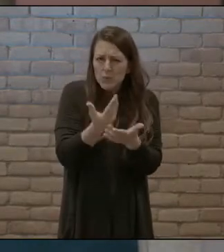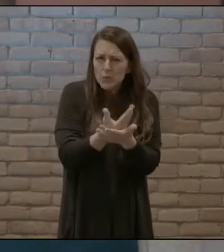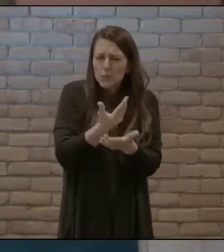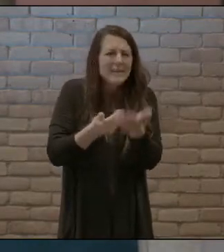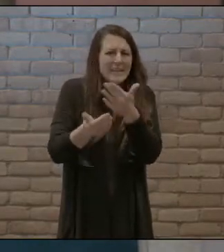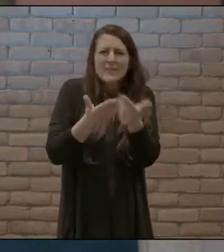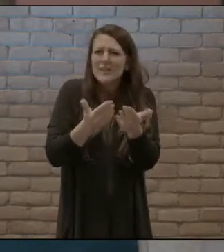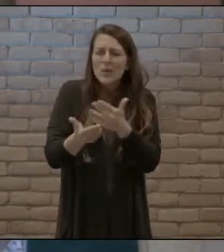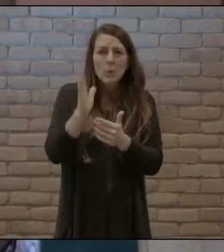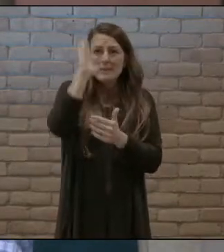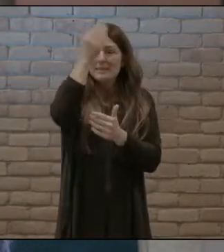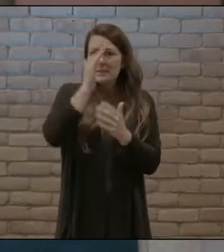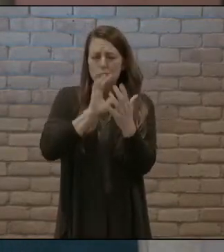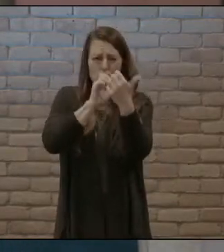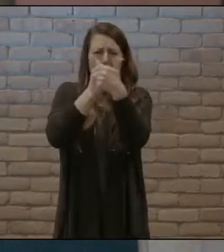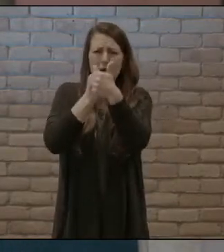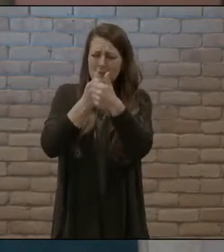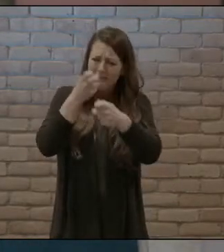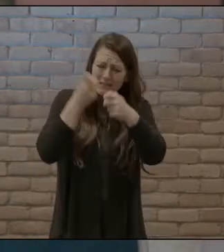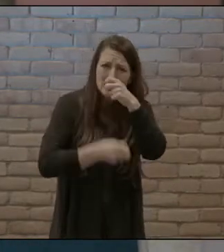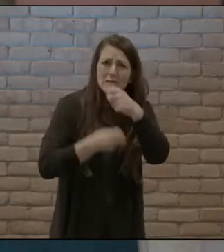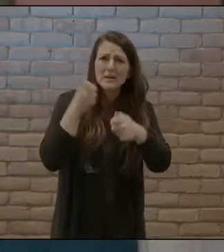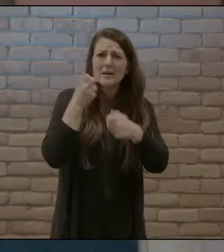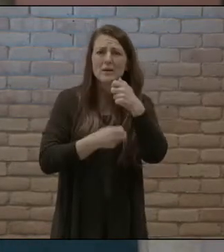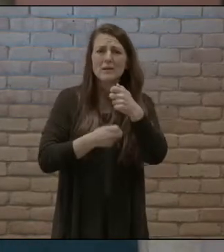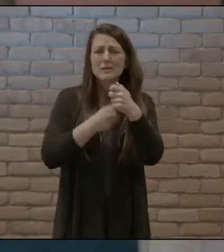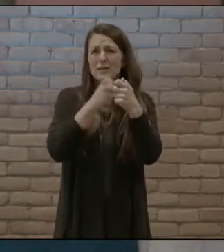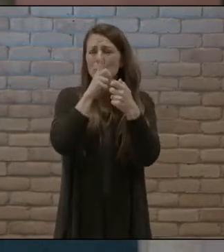challenge and the hard.